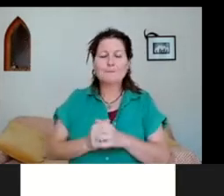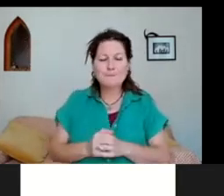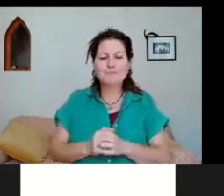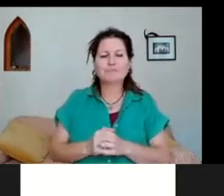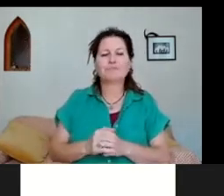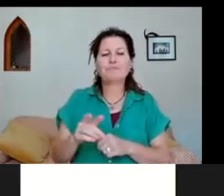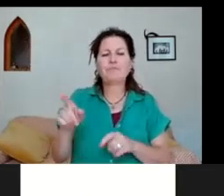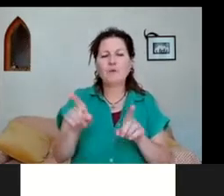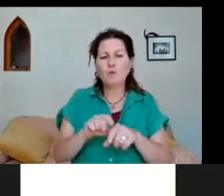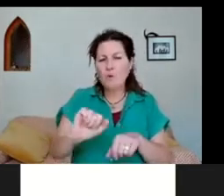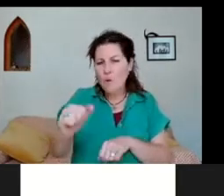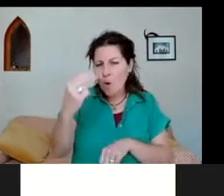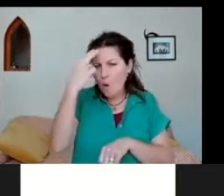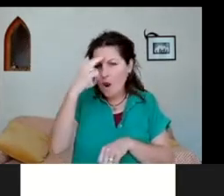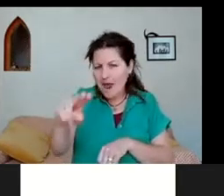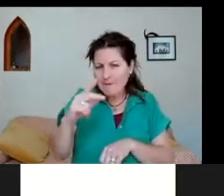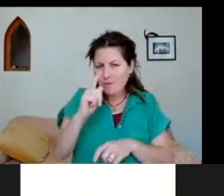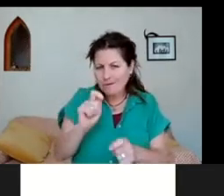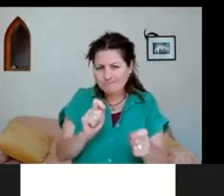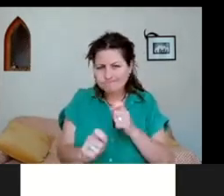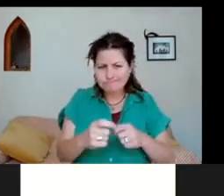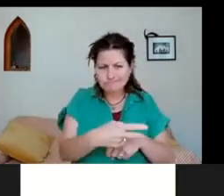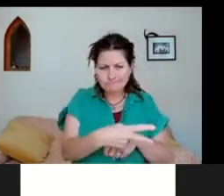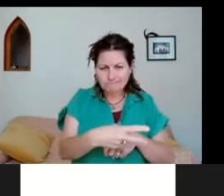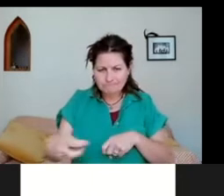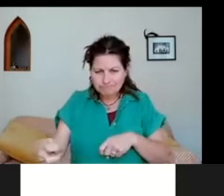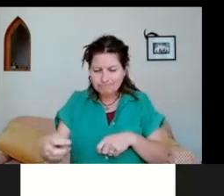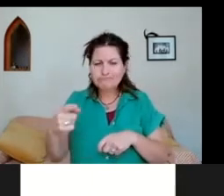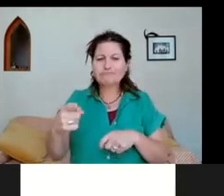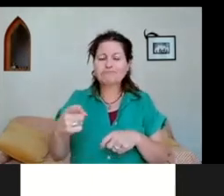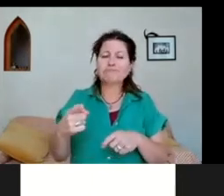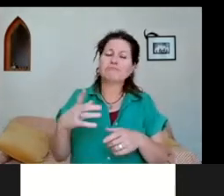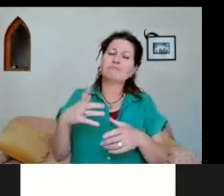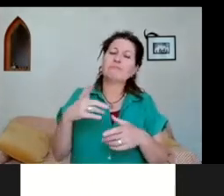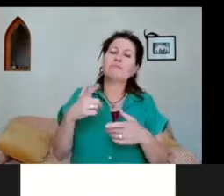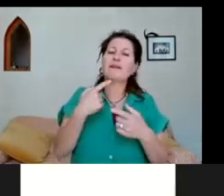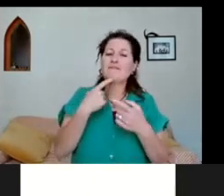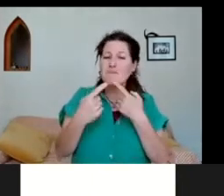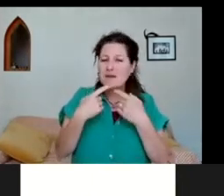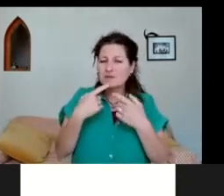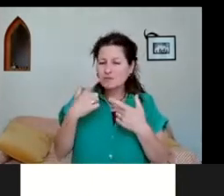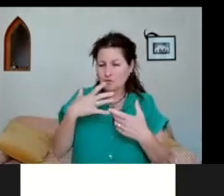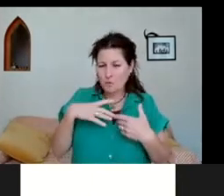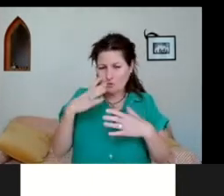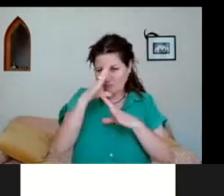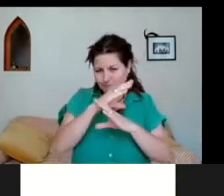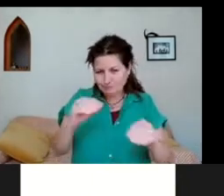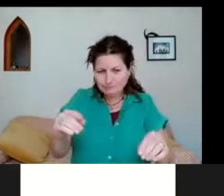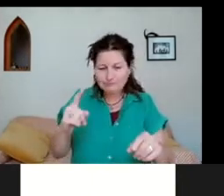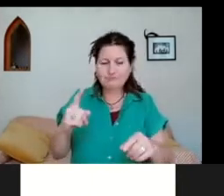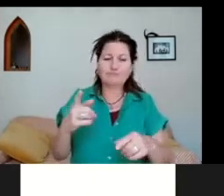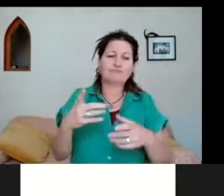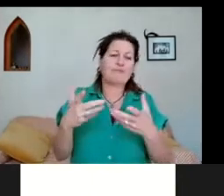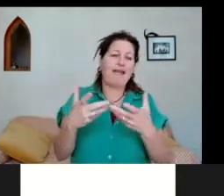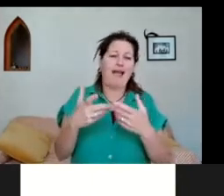it has your preferred pronouns or the information you would like to share about how to refer to you. And to do so, it's enough that you